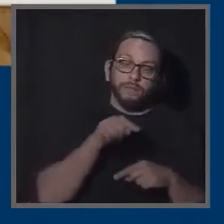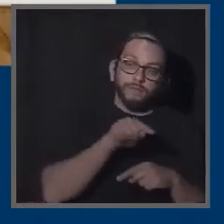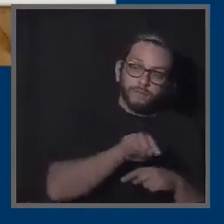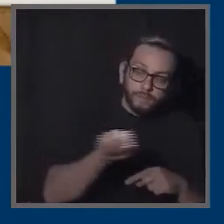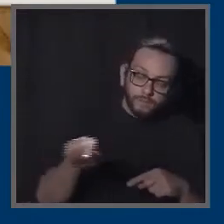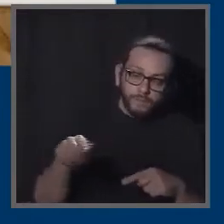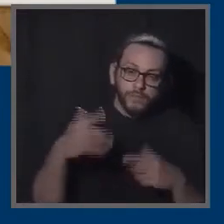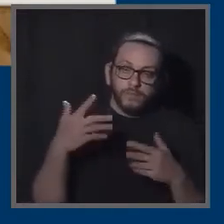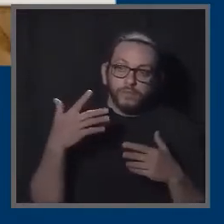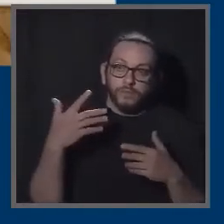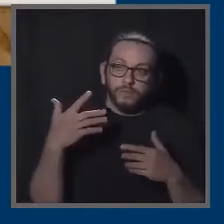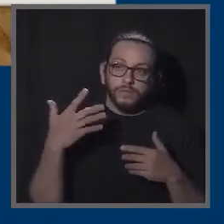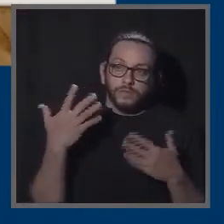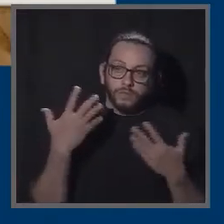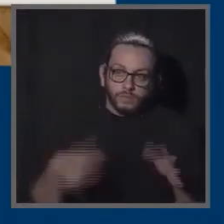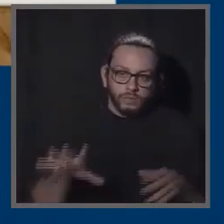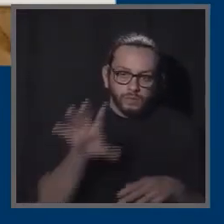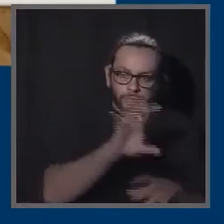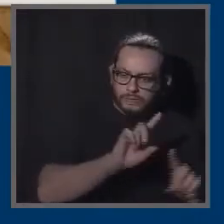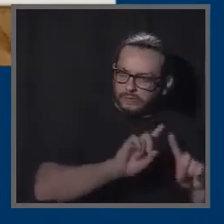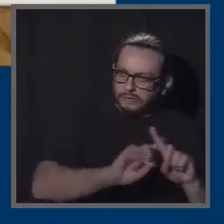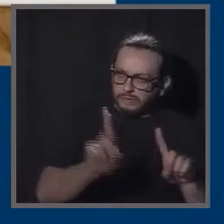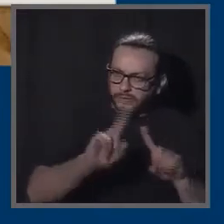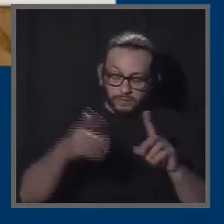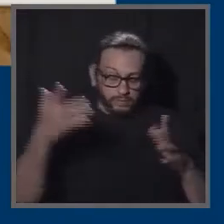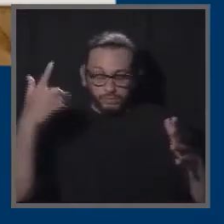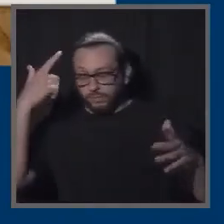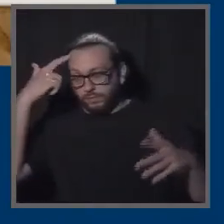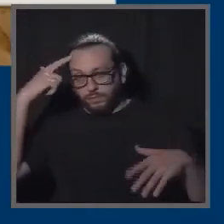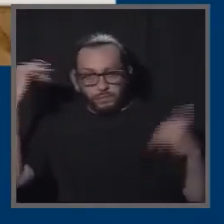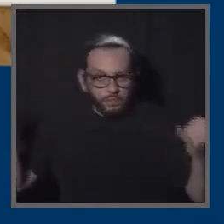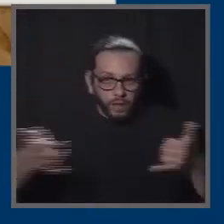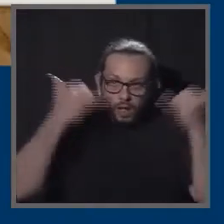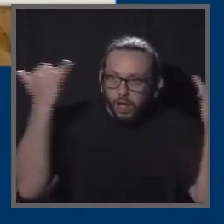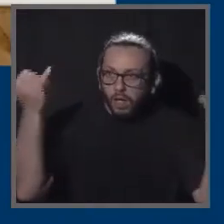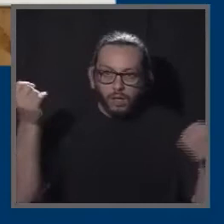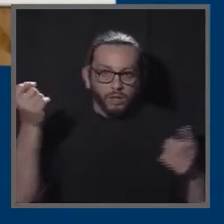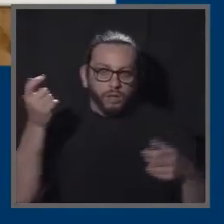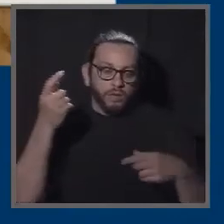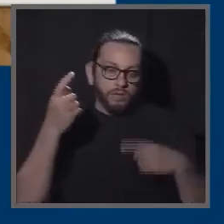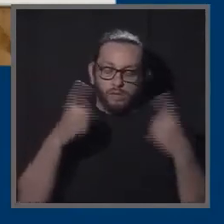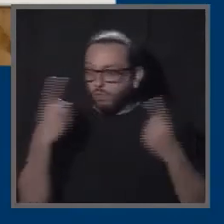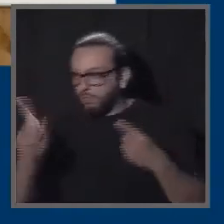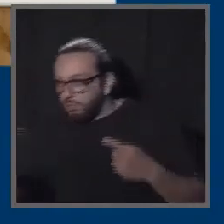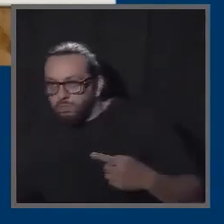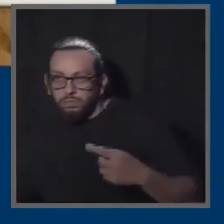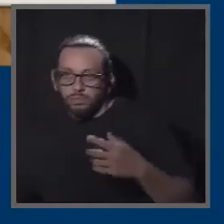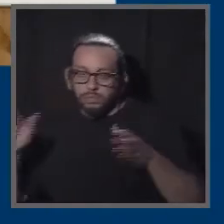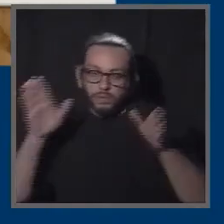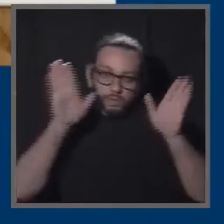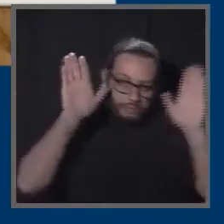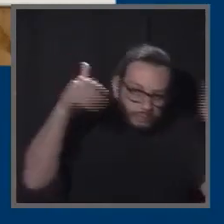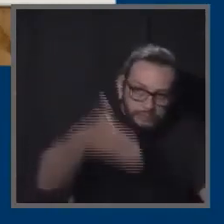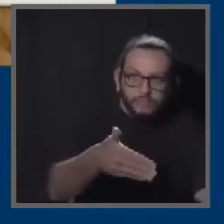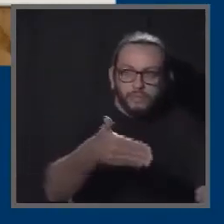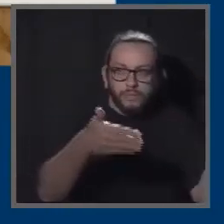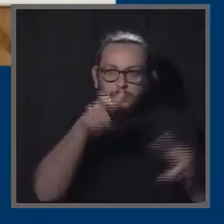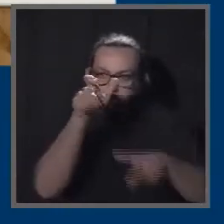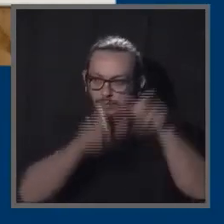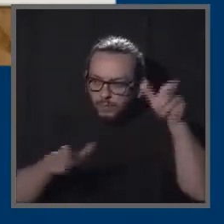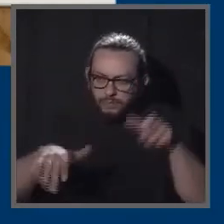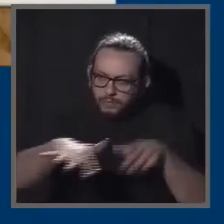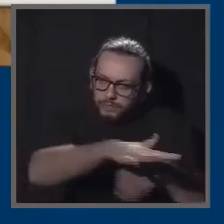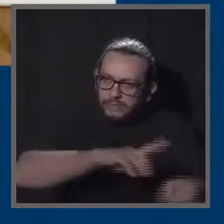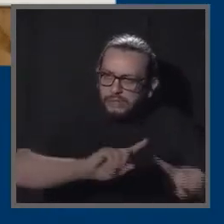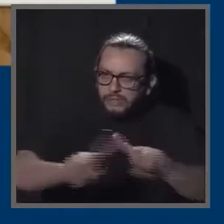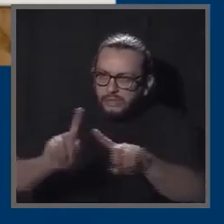approaches to cultural democracy, a strong focus on the agency of the local populations, and other